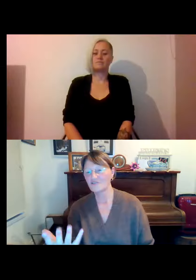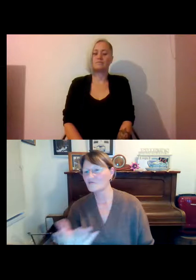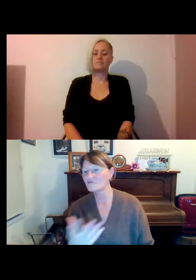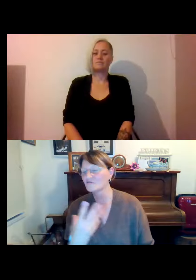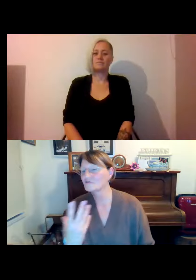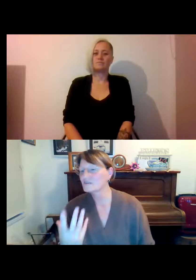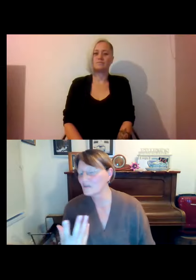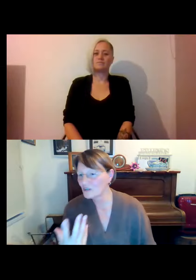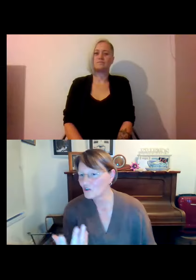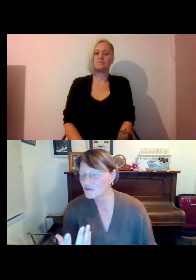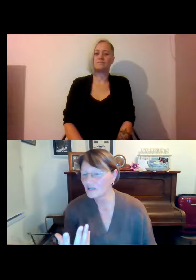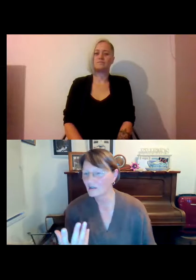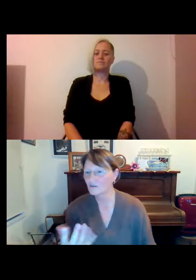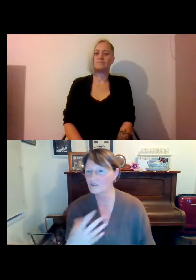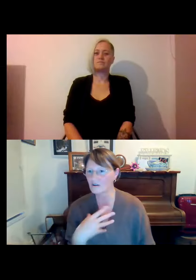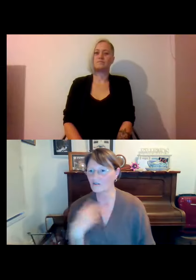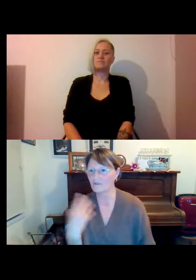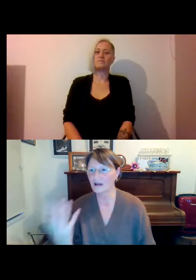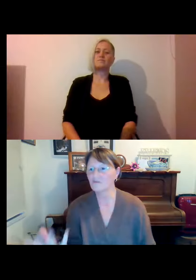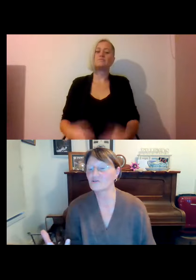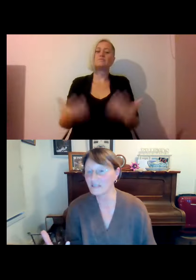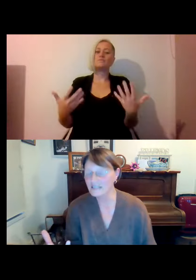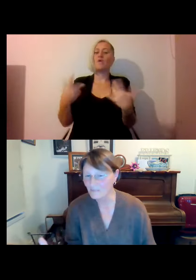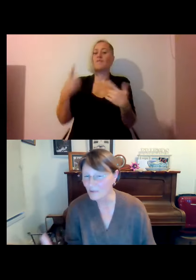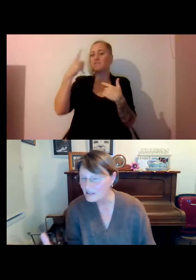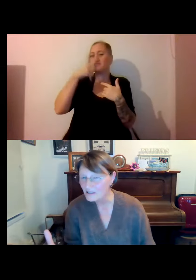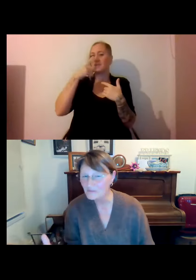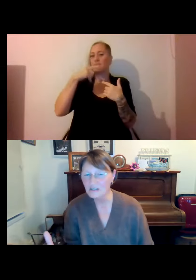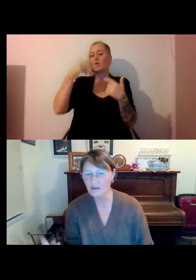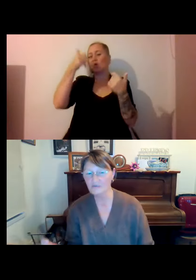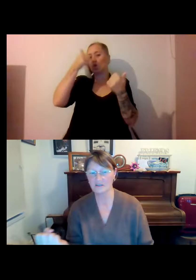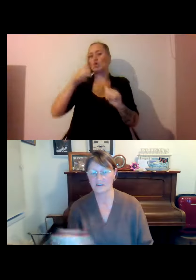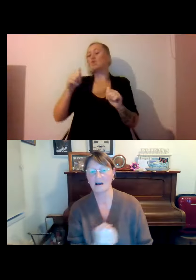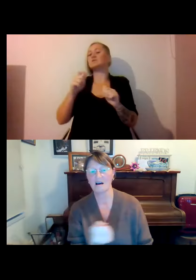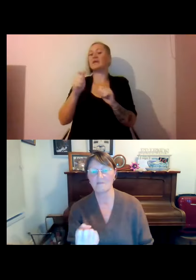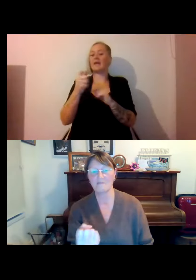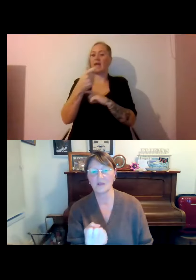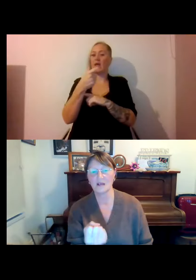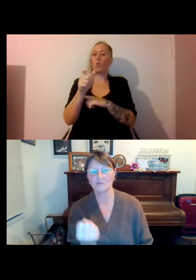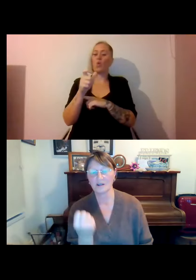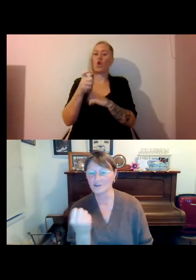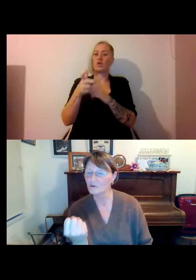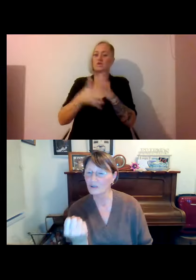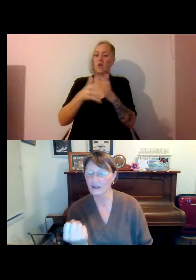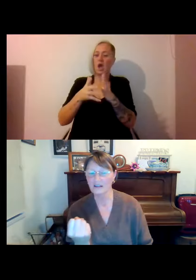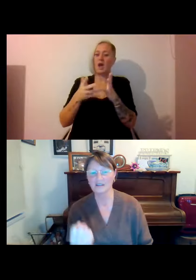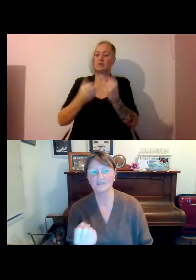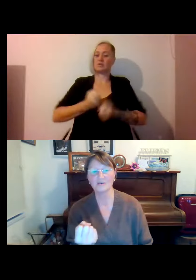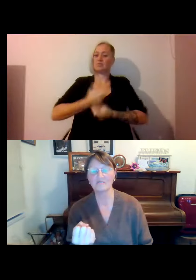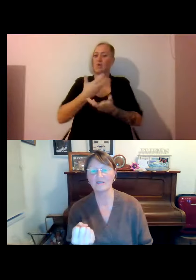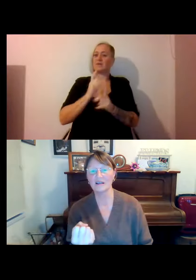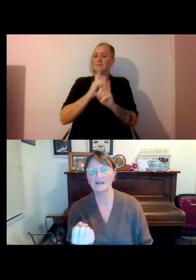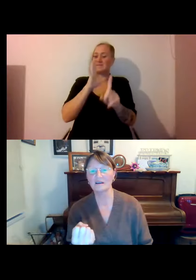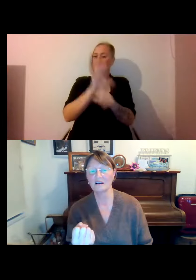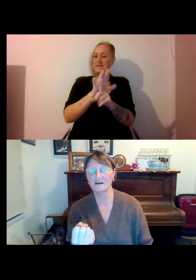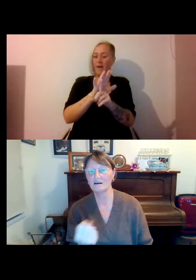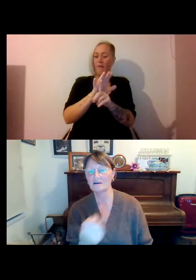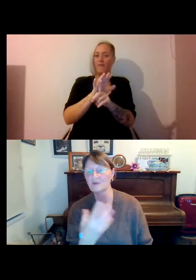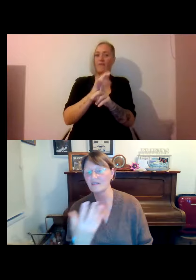In terms of somebody using keyword sign to be able to express themselves, to be able to communicate